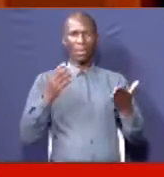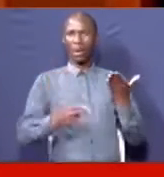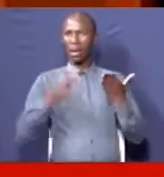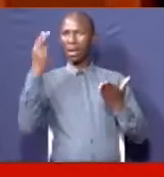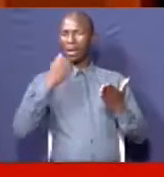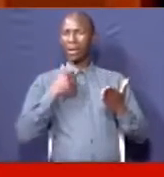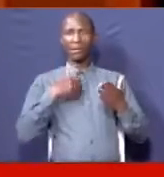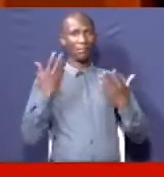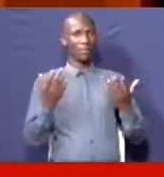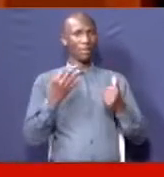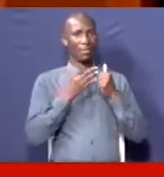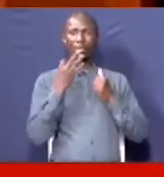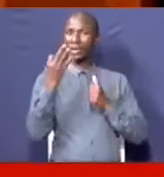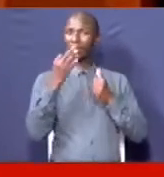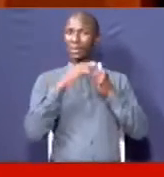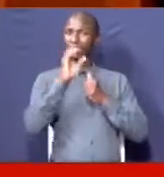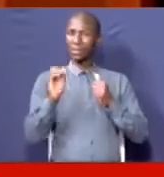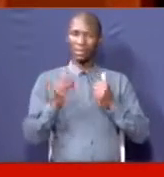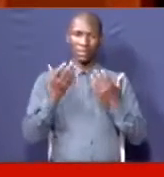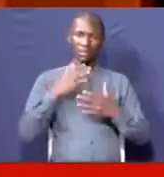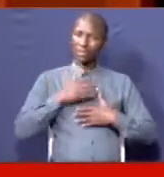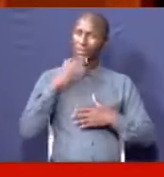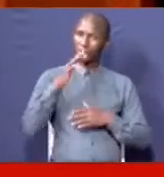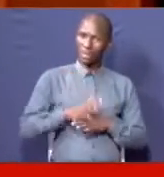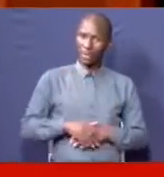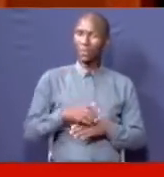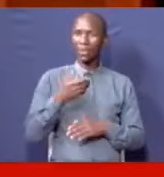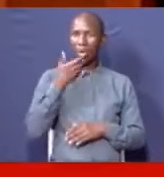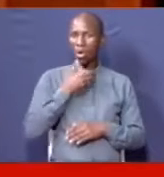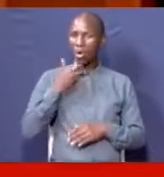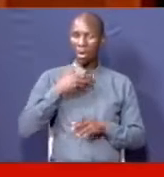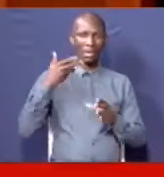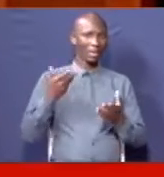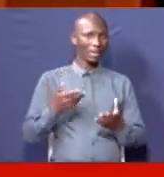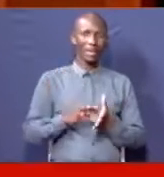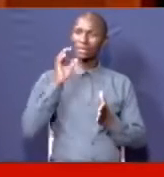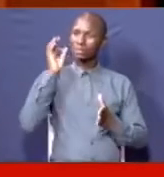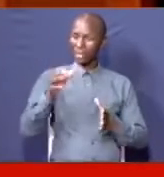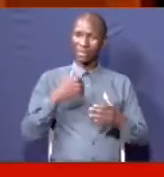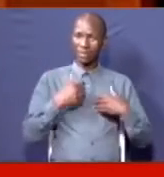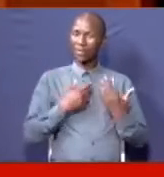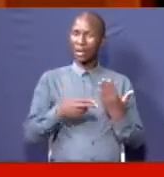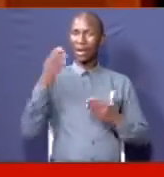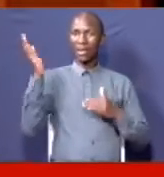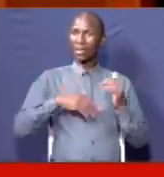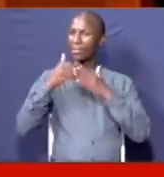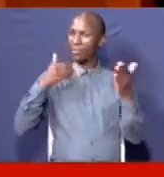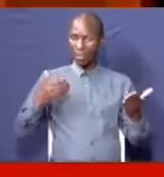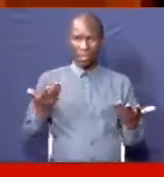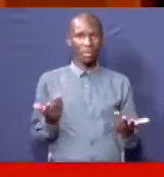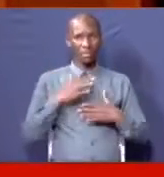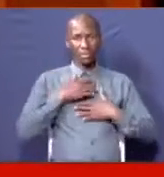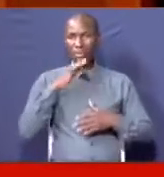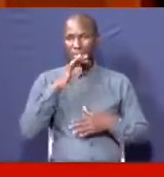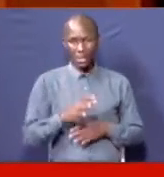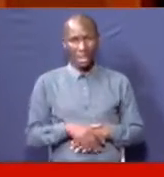by 38%, Mr. Speaker. The price of cooking oil is astronomically high as we talk, Mr. Speaker. The